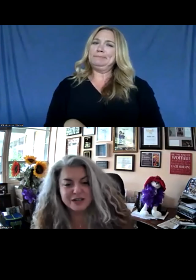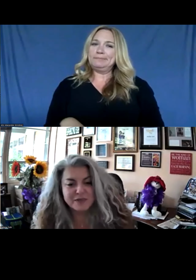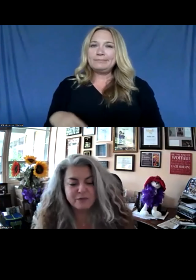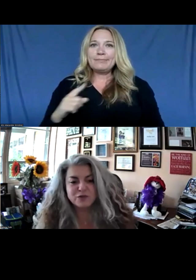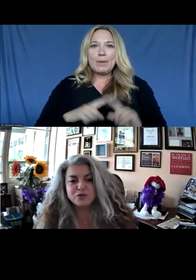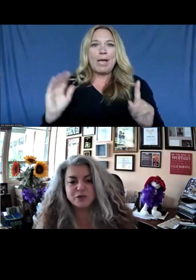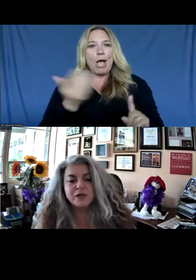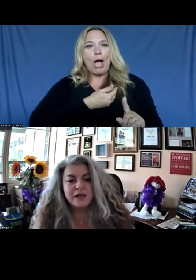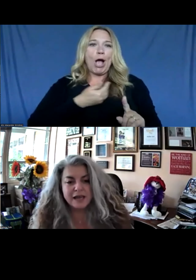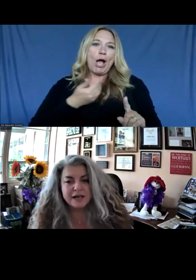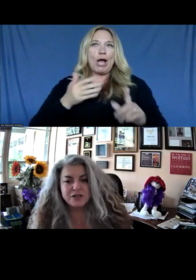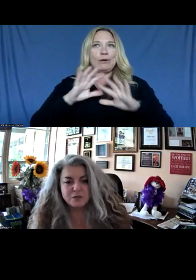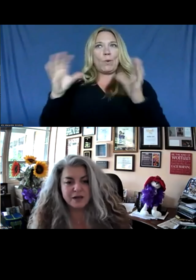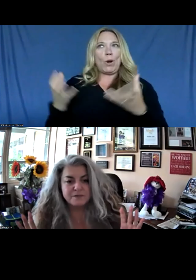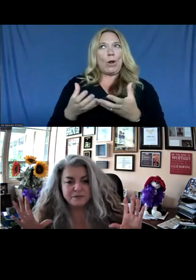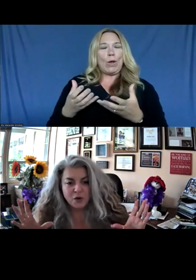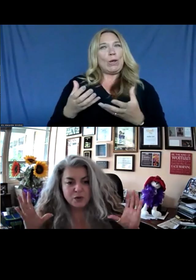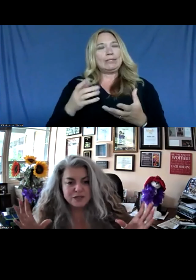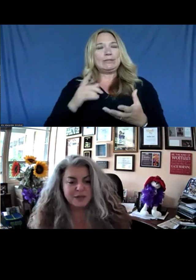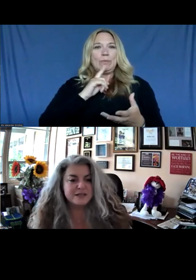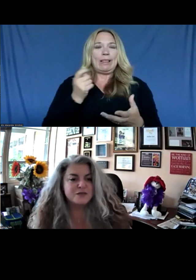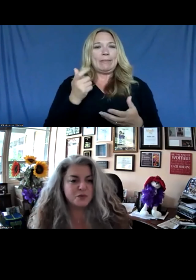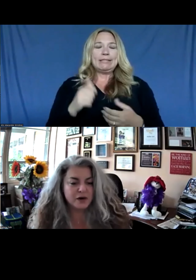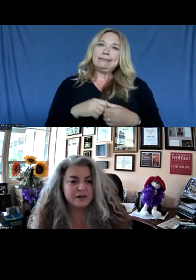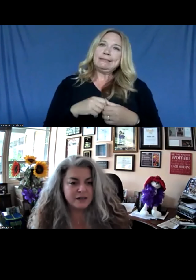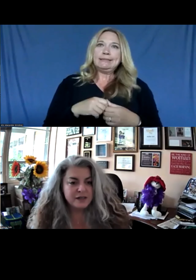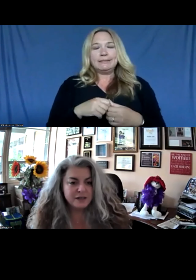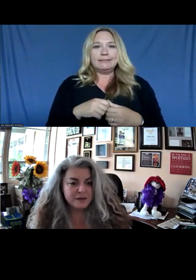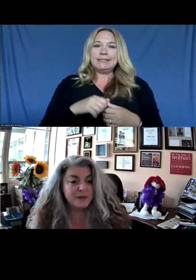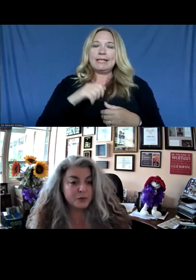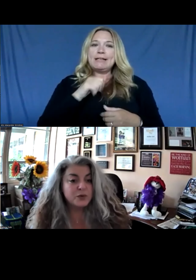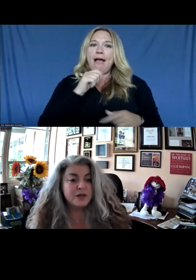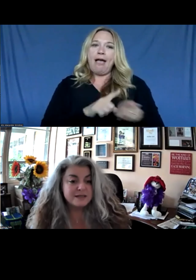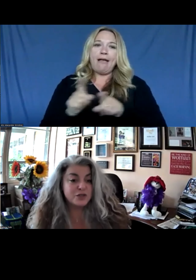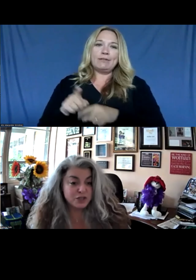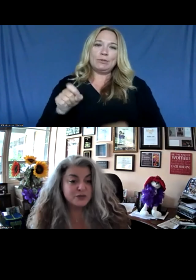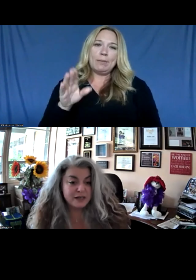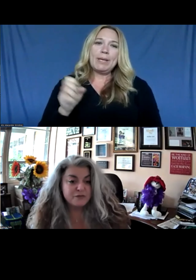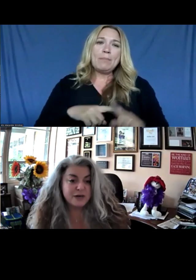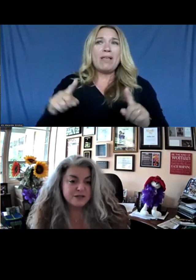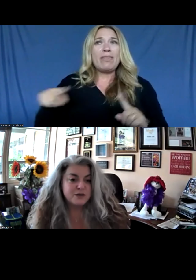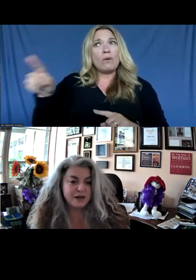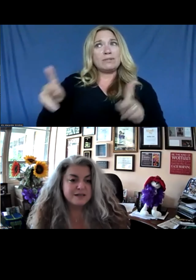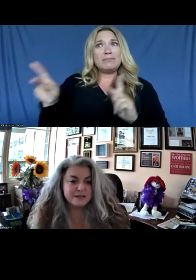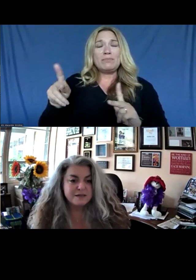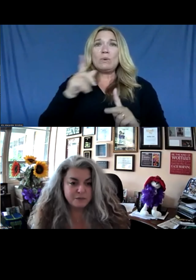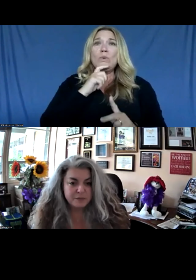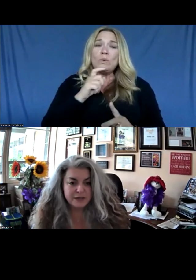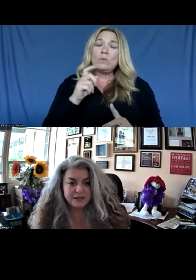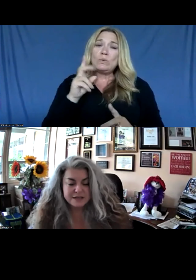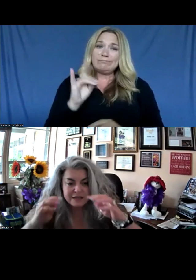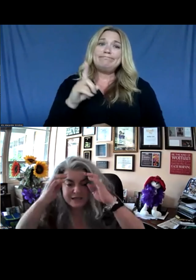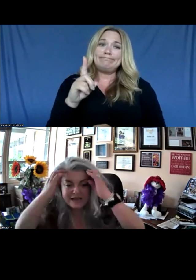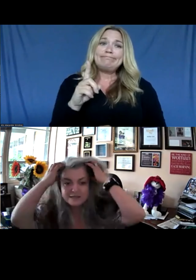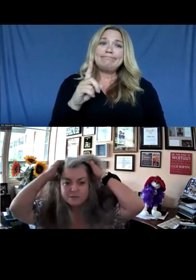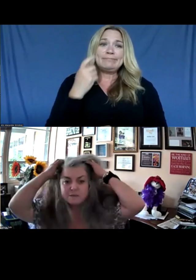our nation if that was true. And I just want to hold space for the people who lost their children and friends who lost people